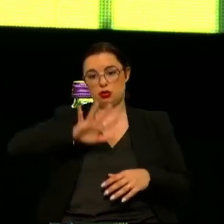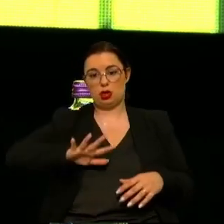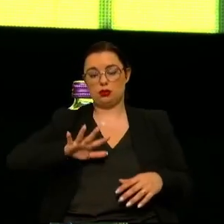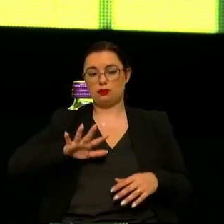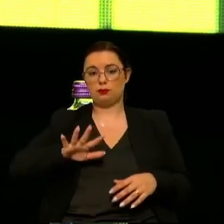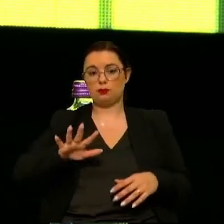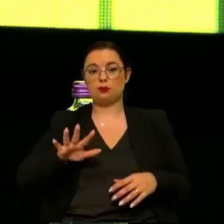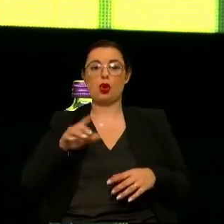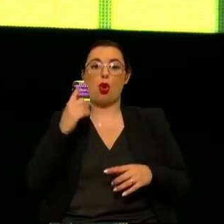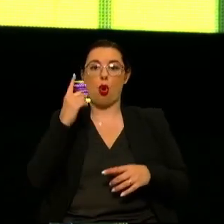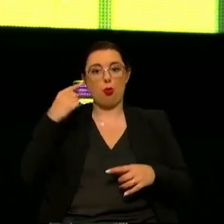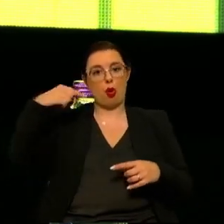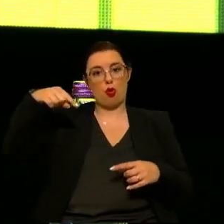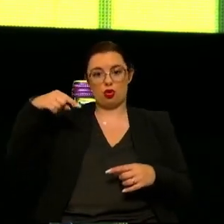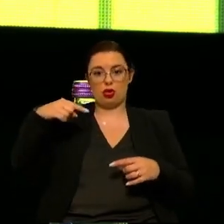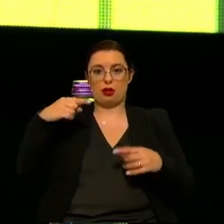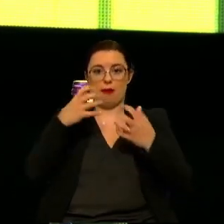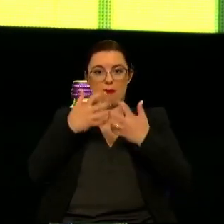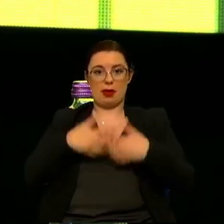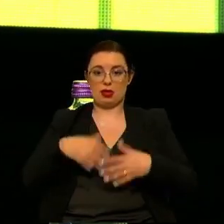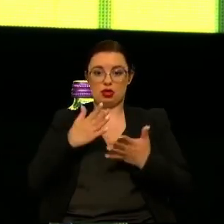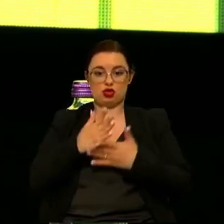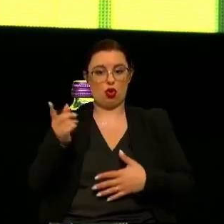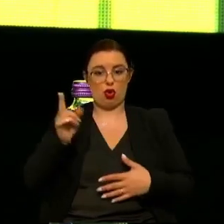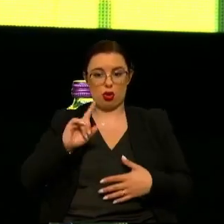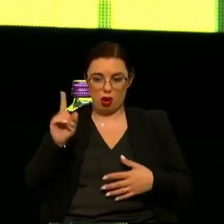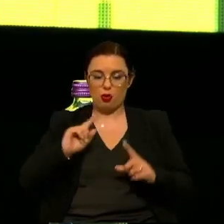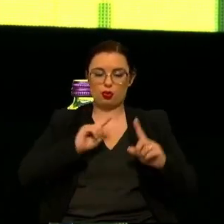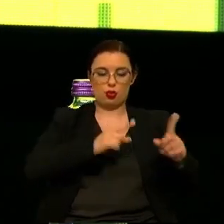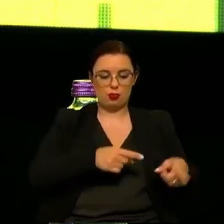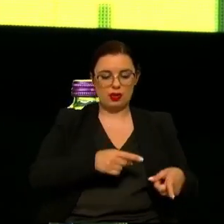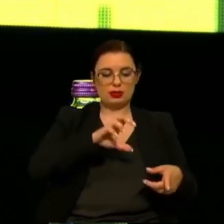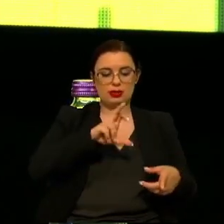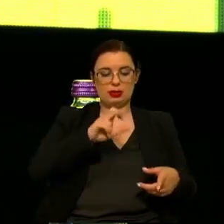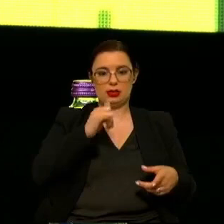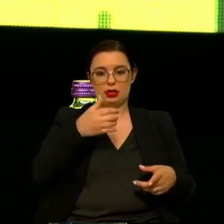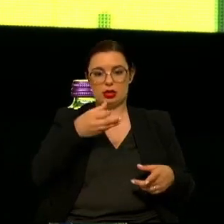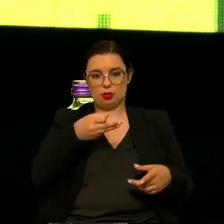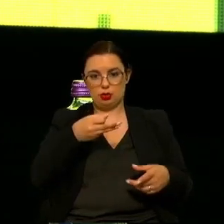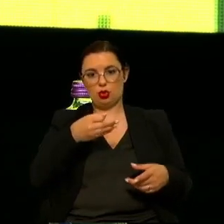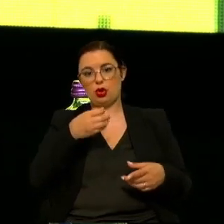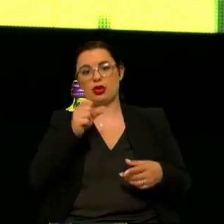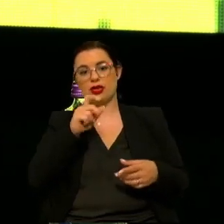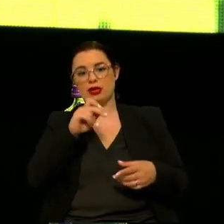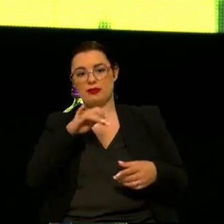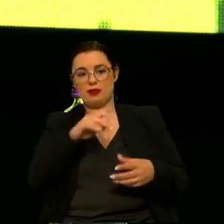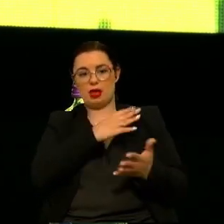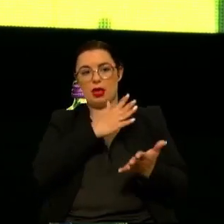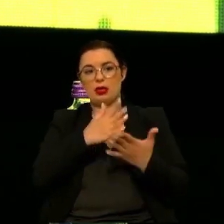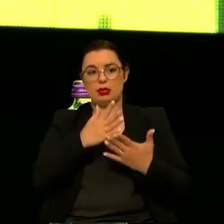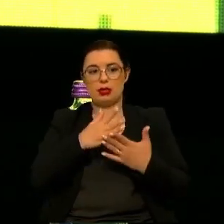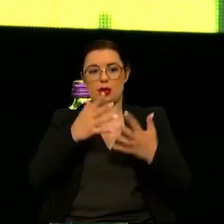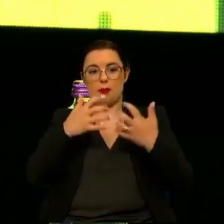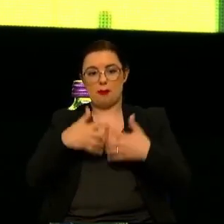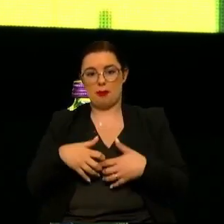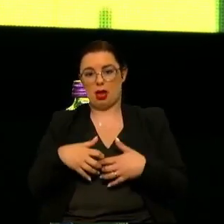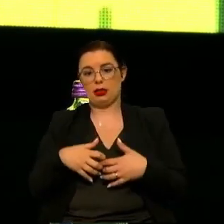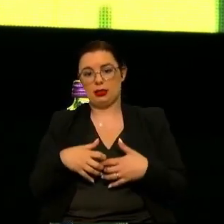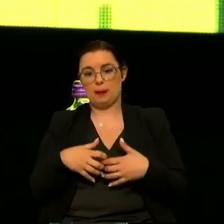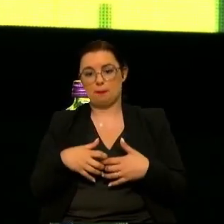national cryptography capacity. It's not a single machine. It starts with